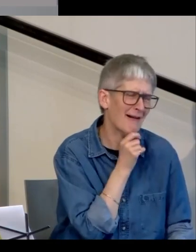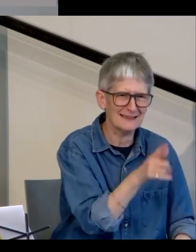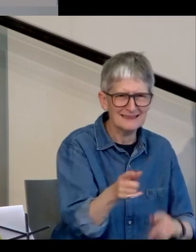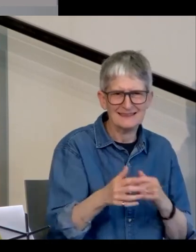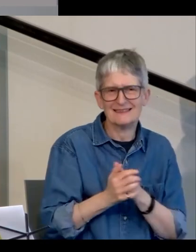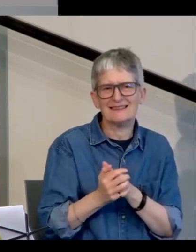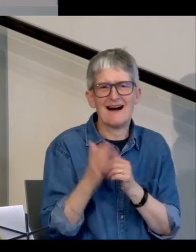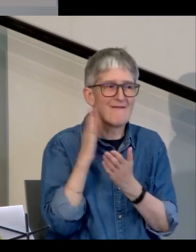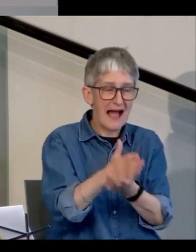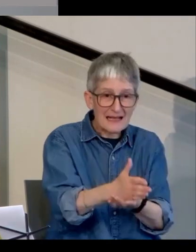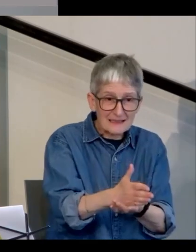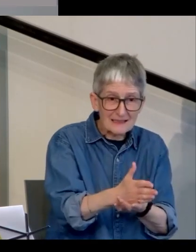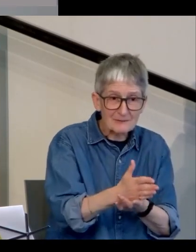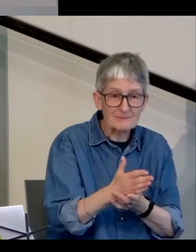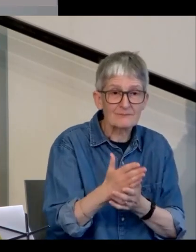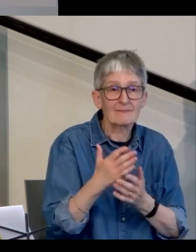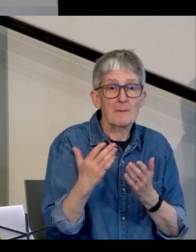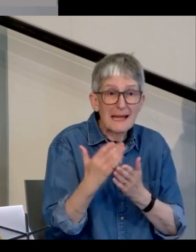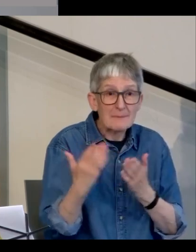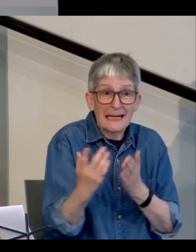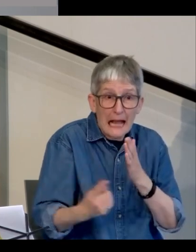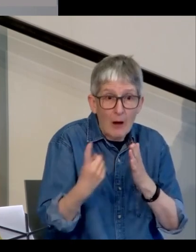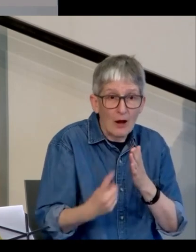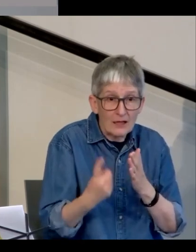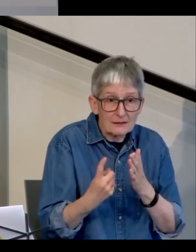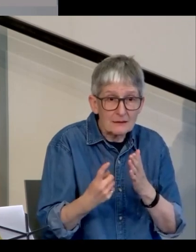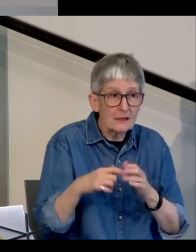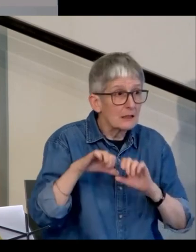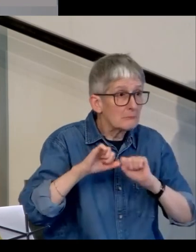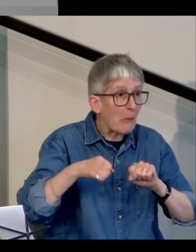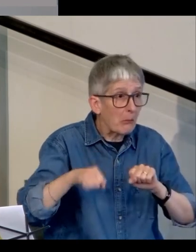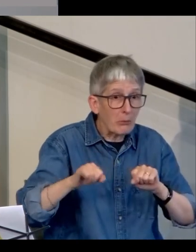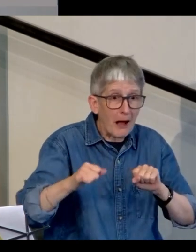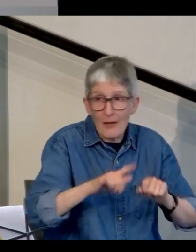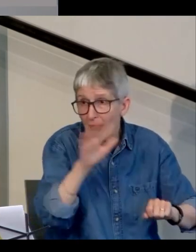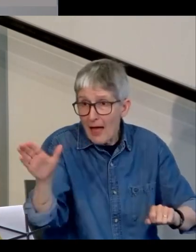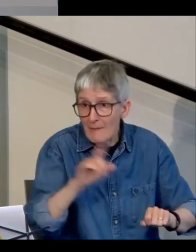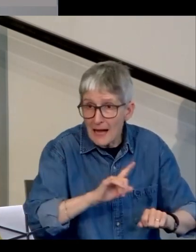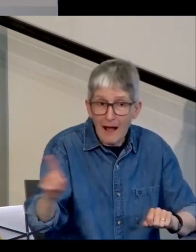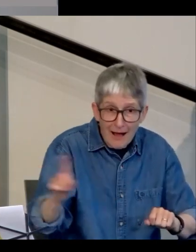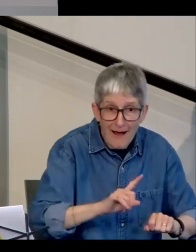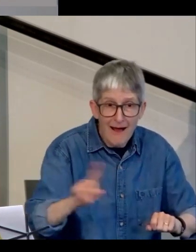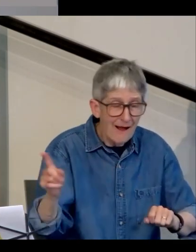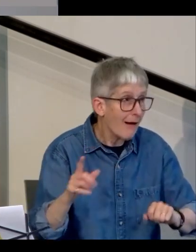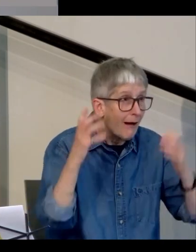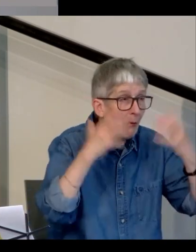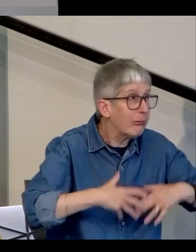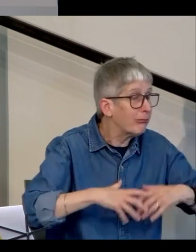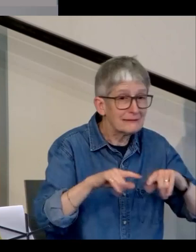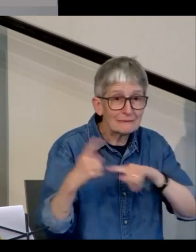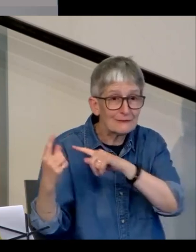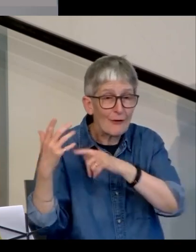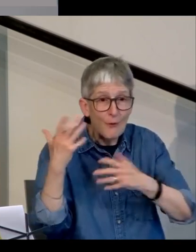In fact, he spent many hours biking up and down to the nurse's home in all weathers to be with